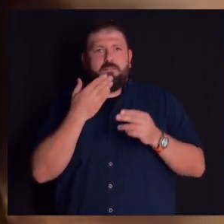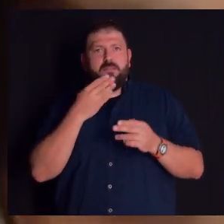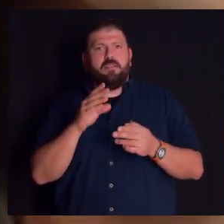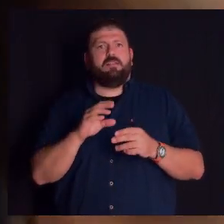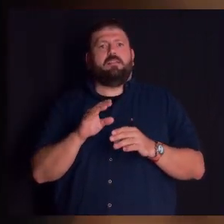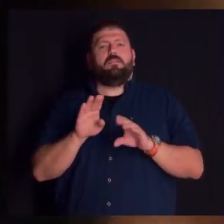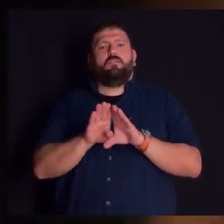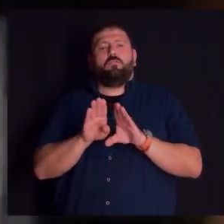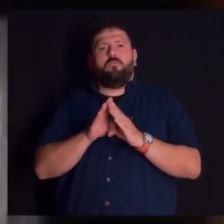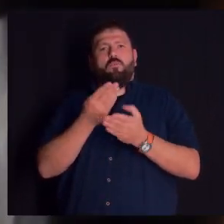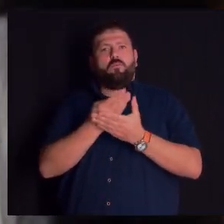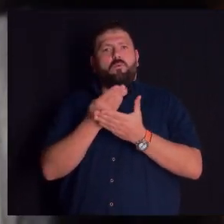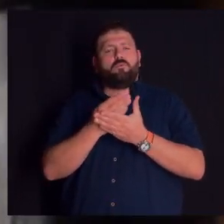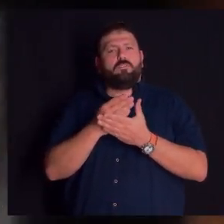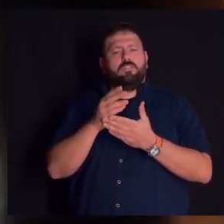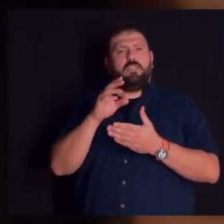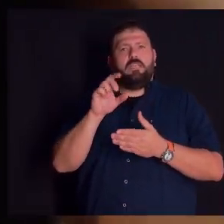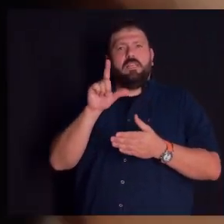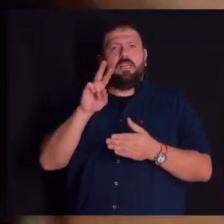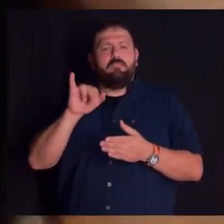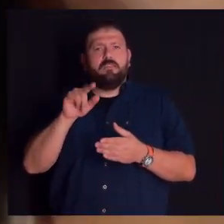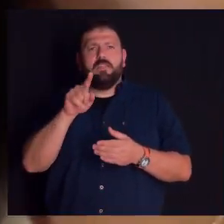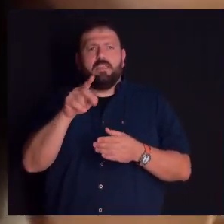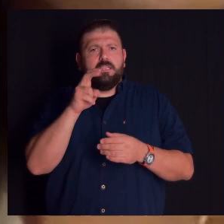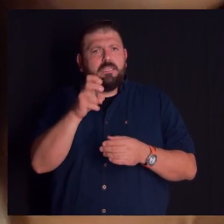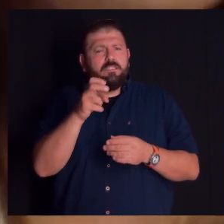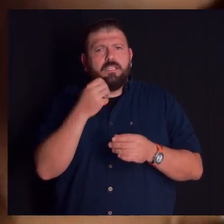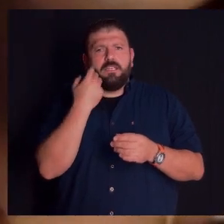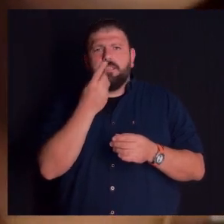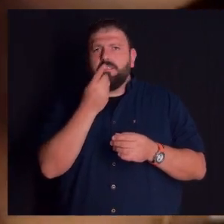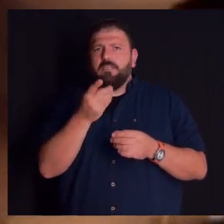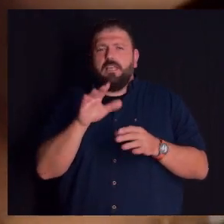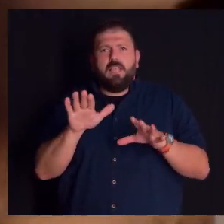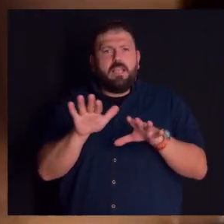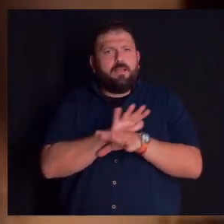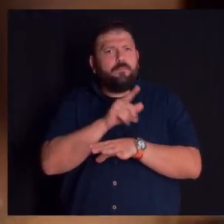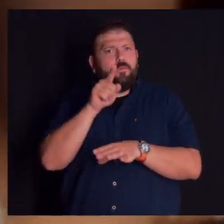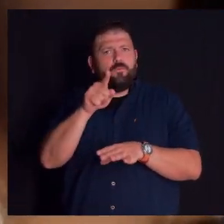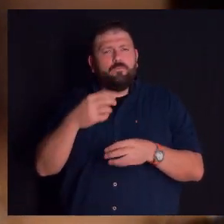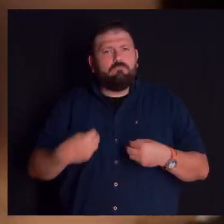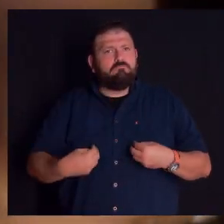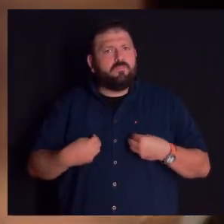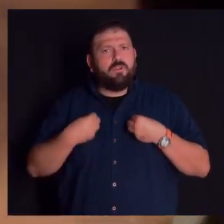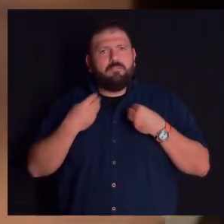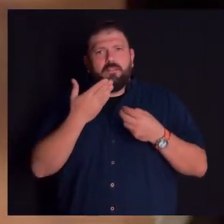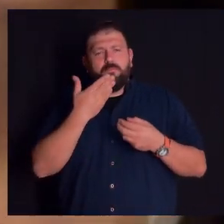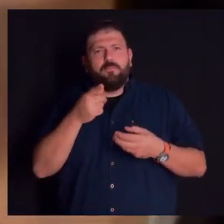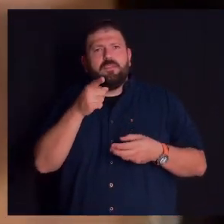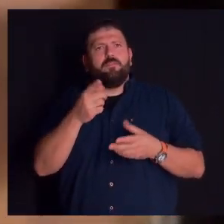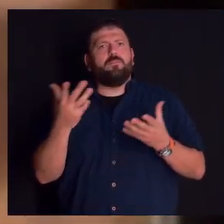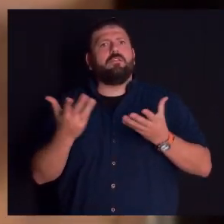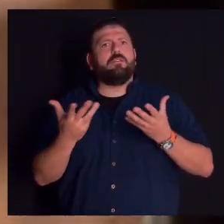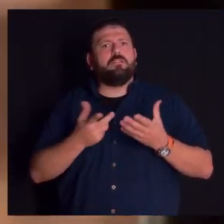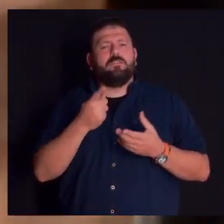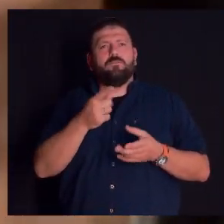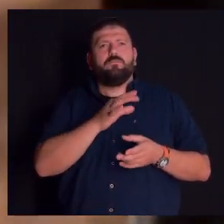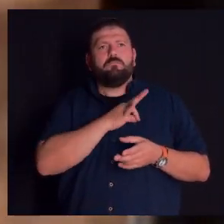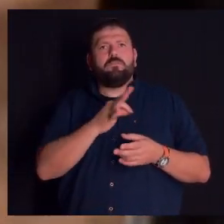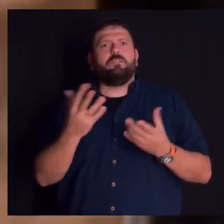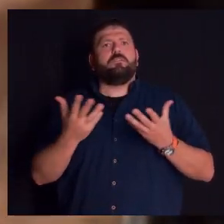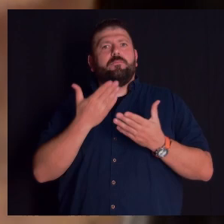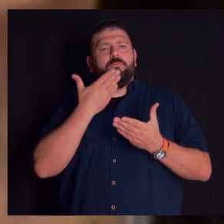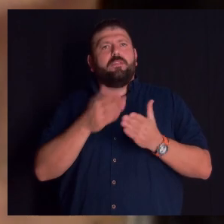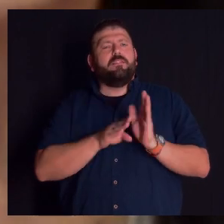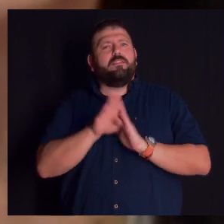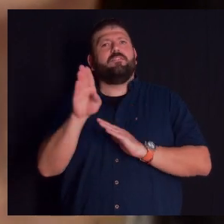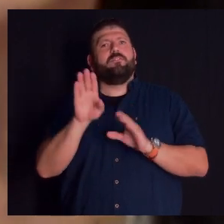supreme very important y esto bonus marcó un before alto you para ti arrive to the en supreme este cambio level. de vida. ¿Qué te And with hizo this decir, change of va, me la life, juego con